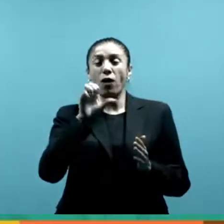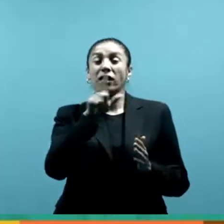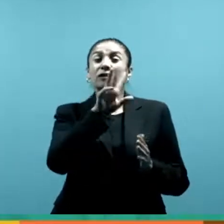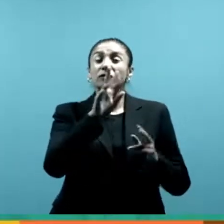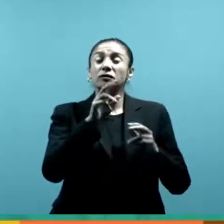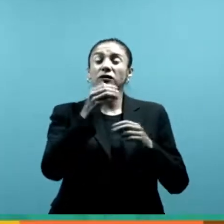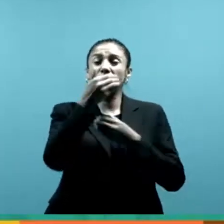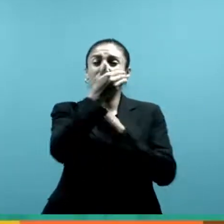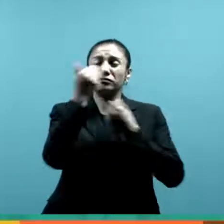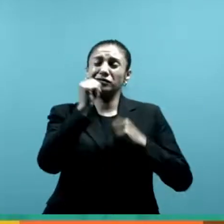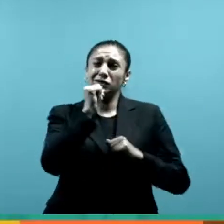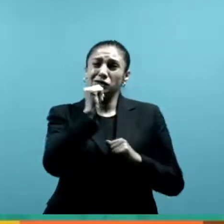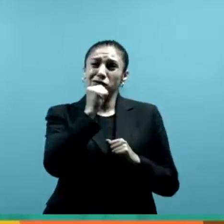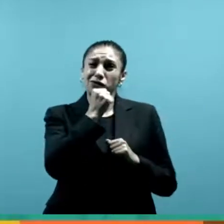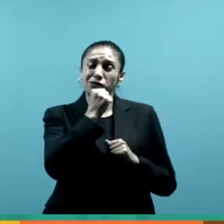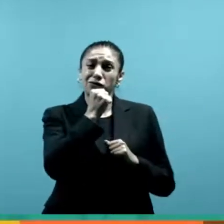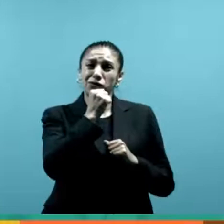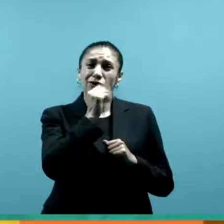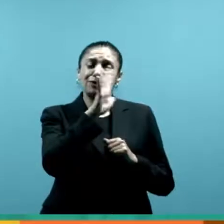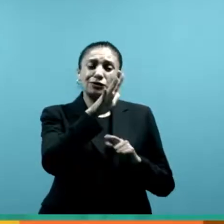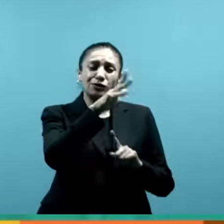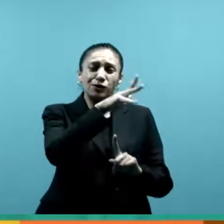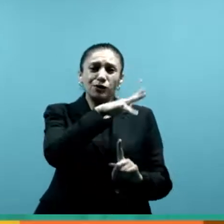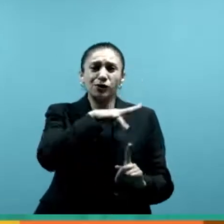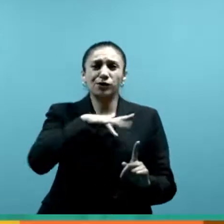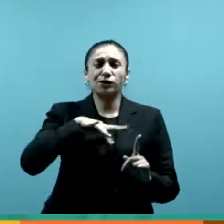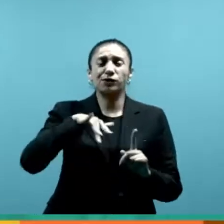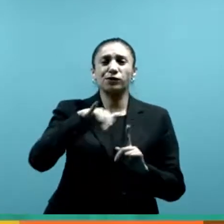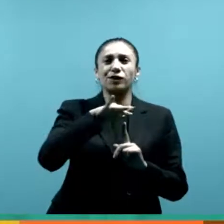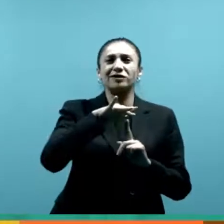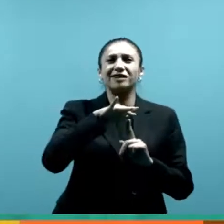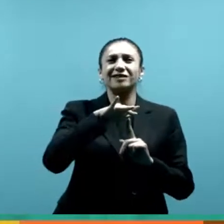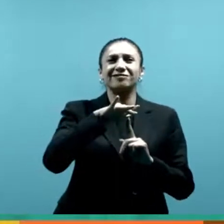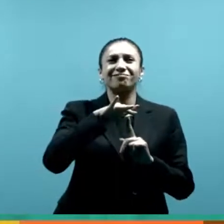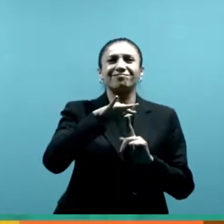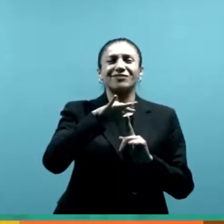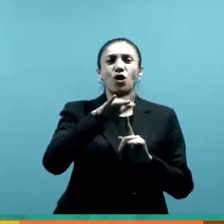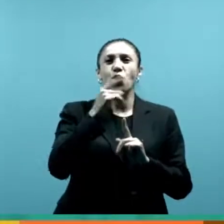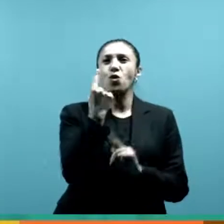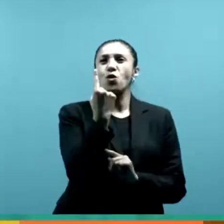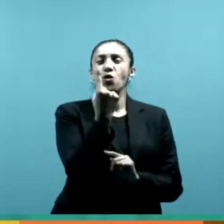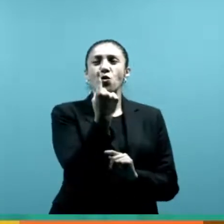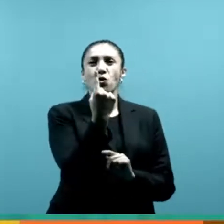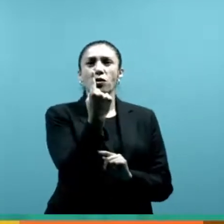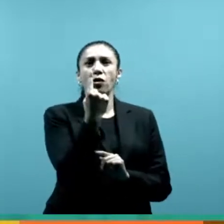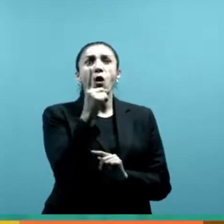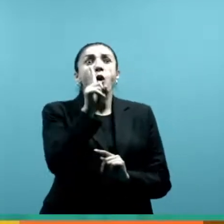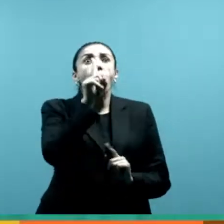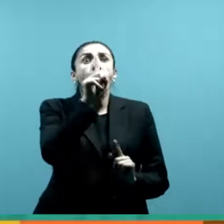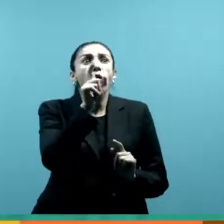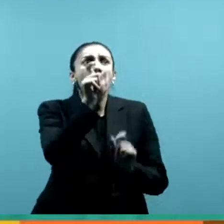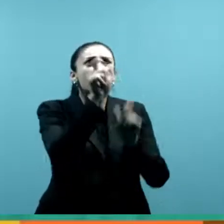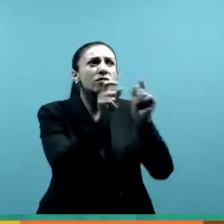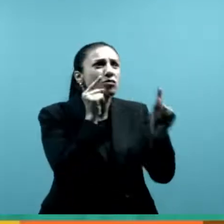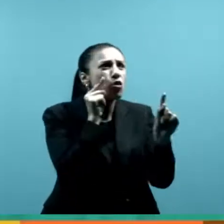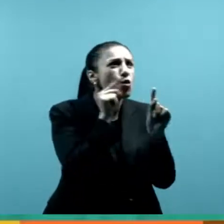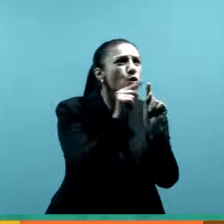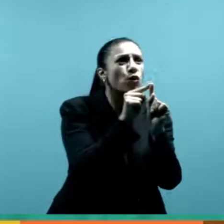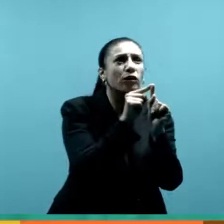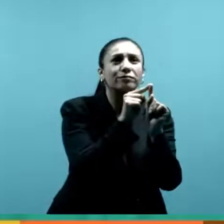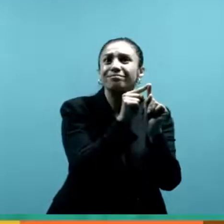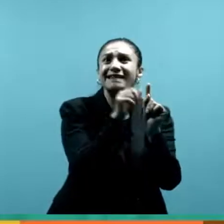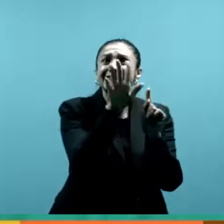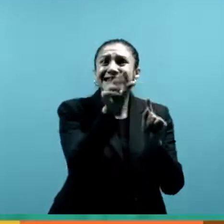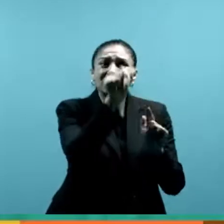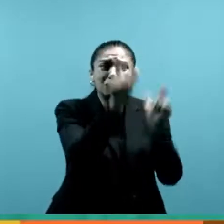están enmarcadas dentro del contexto universal. Luego no podemos hablar específicamente de que para nuestras